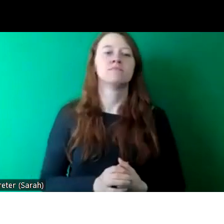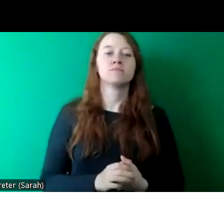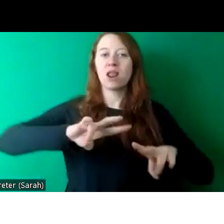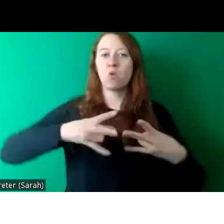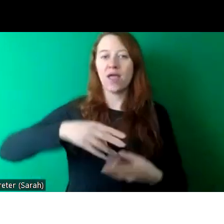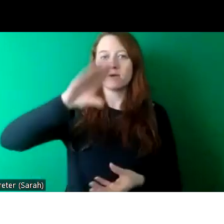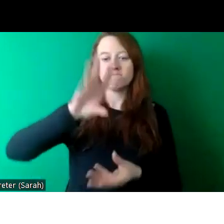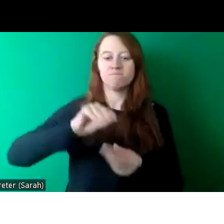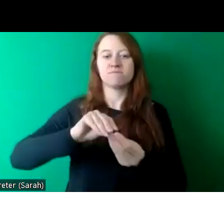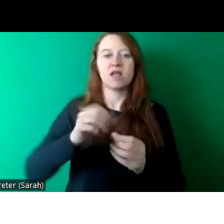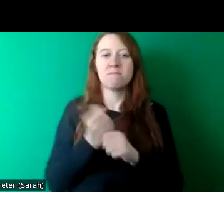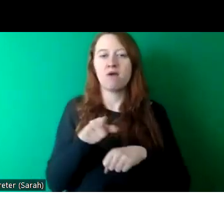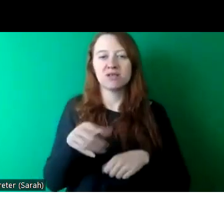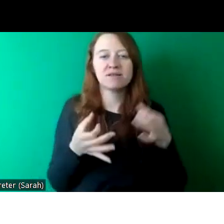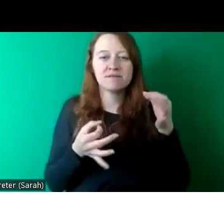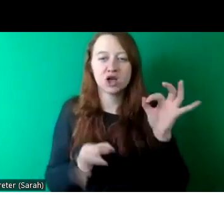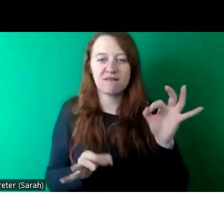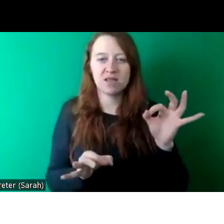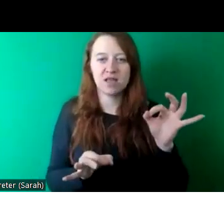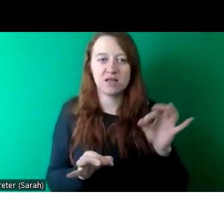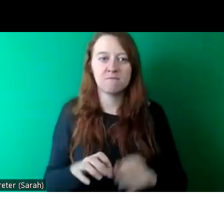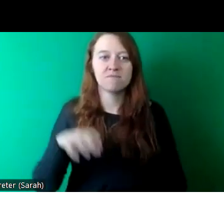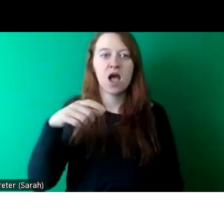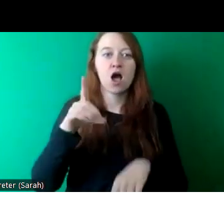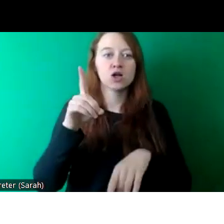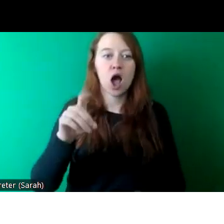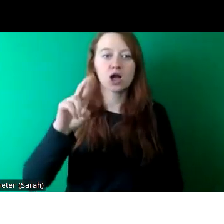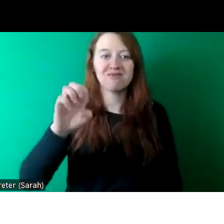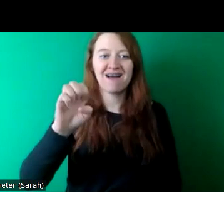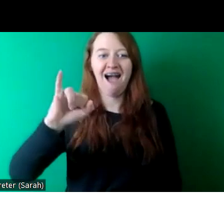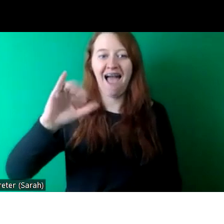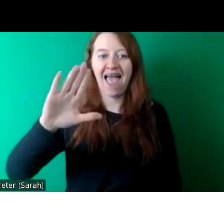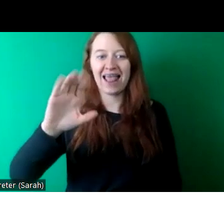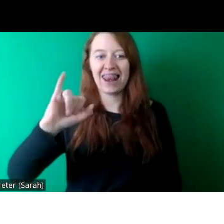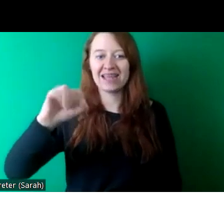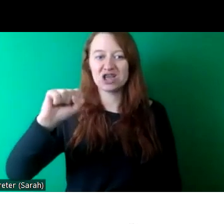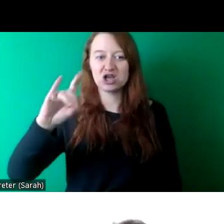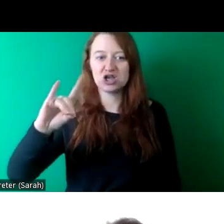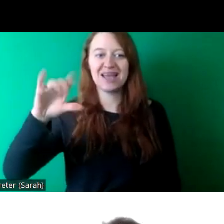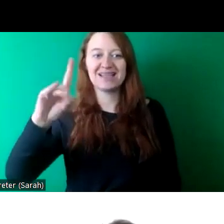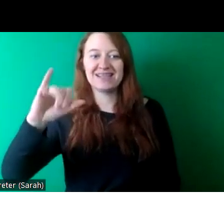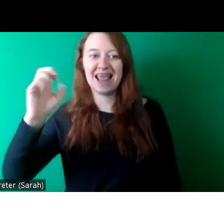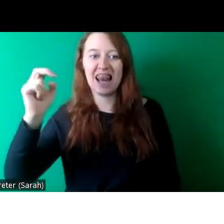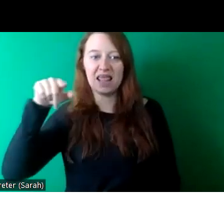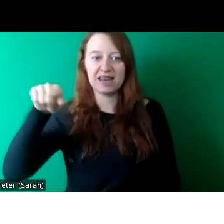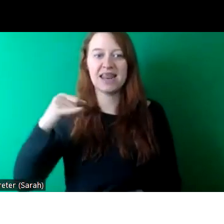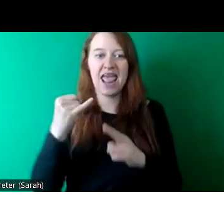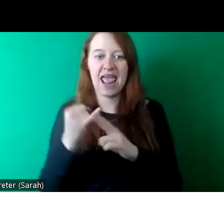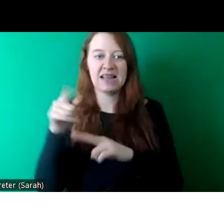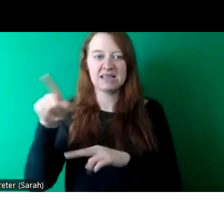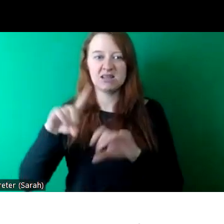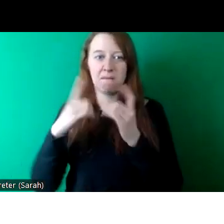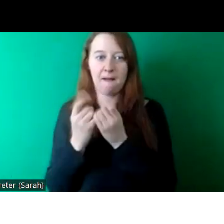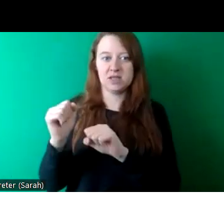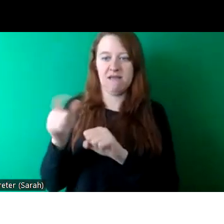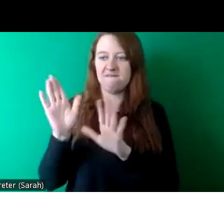certificate itself. It was the brainchild of Dr. Eilish Dillon in the International Development Department, and she worked then with 5 different departments to bring this